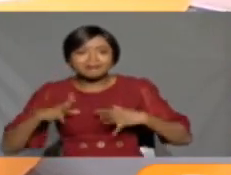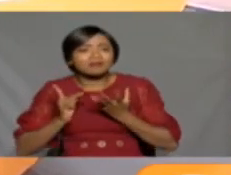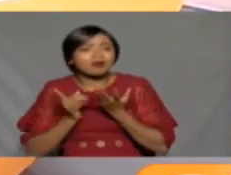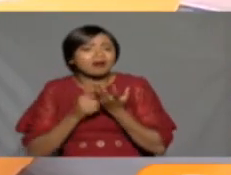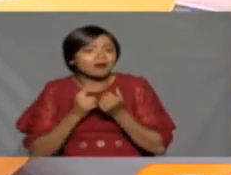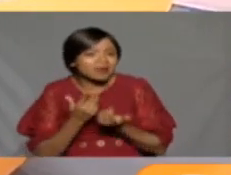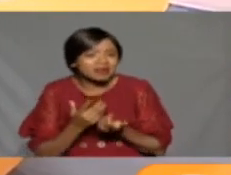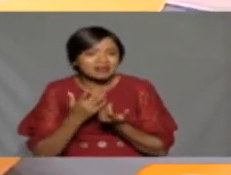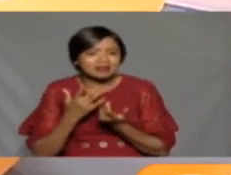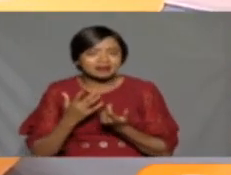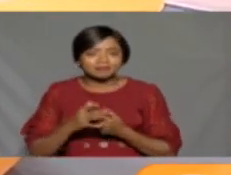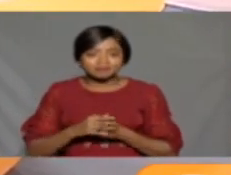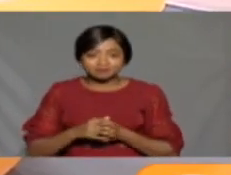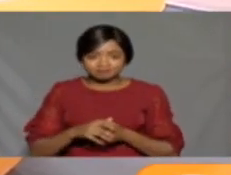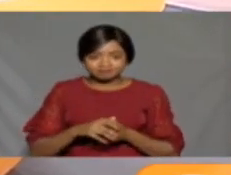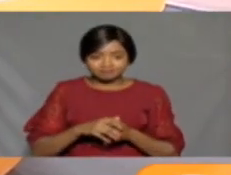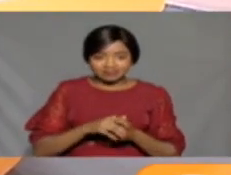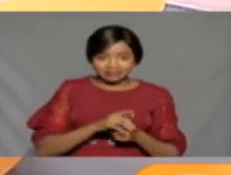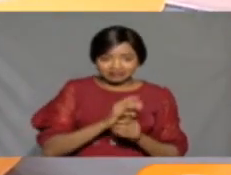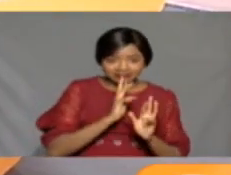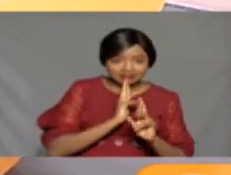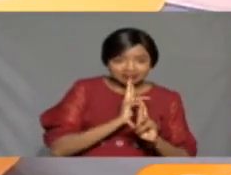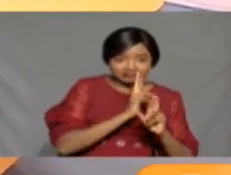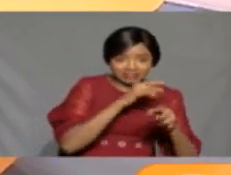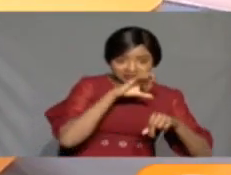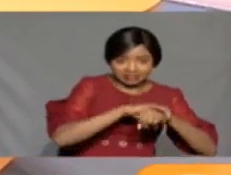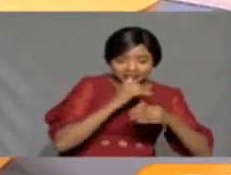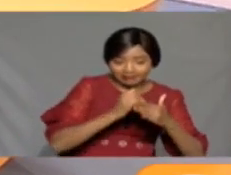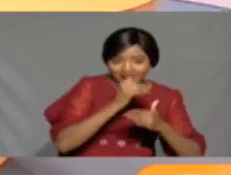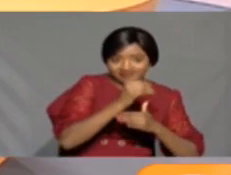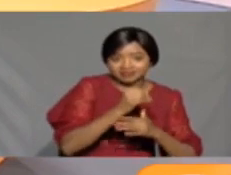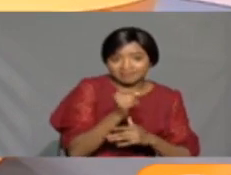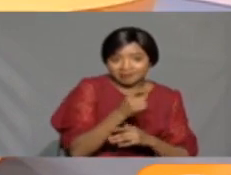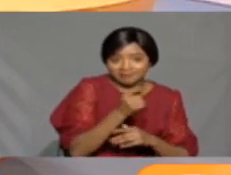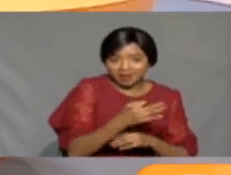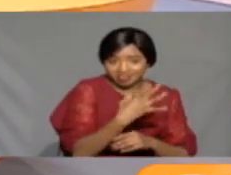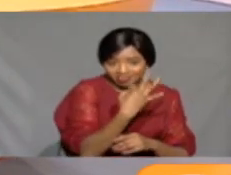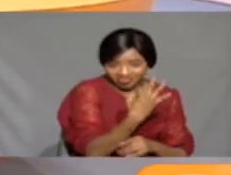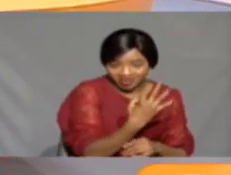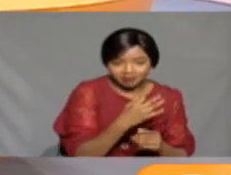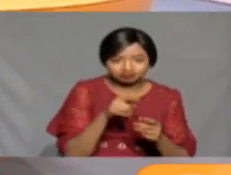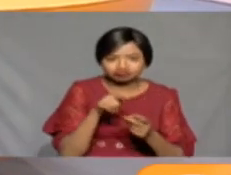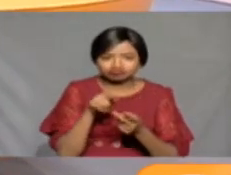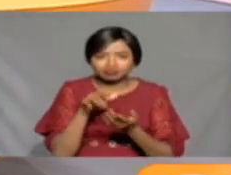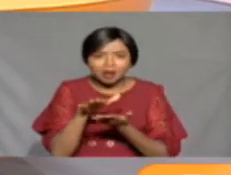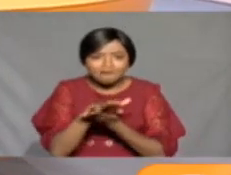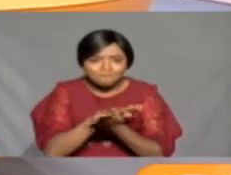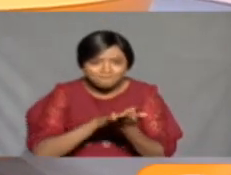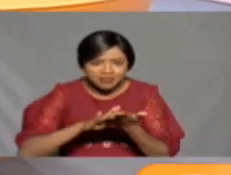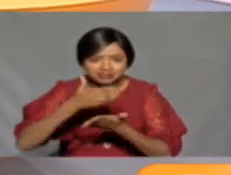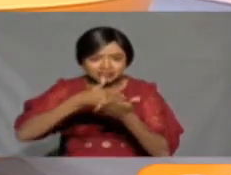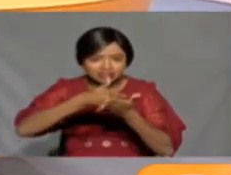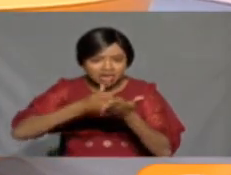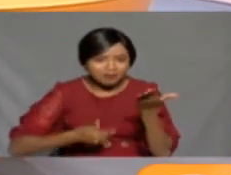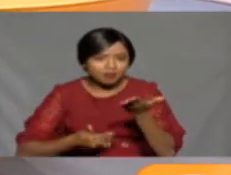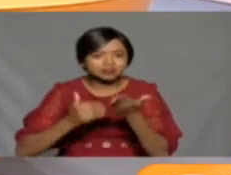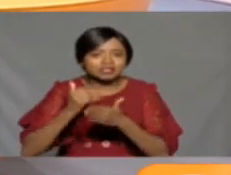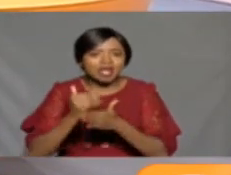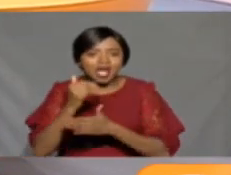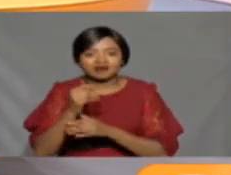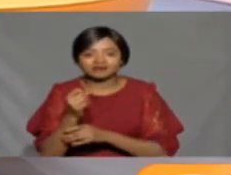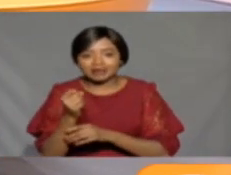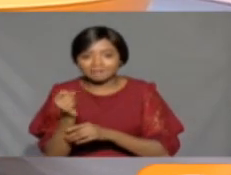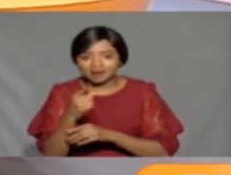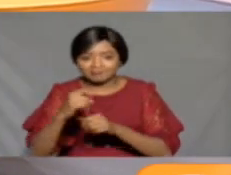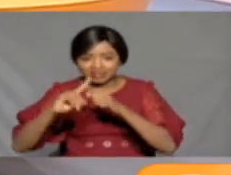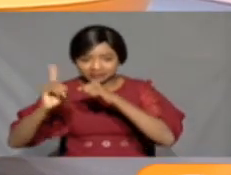like? Well, preliminary results will be released 3 months after the end of the exercise. The basic reports of the census are expected within 6